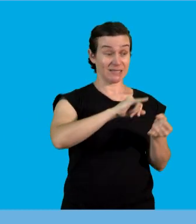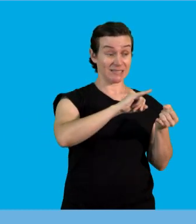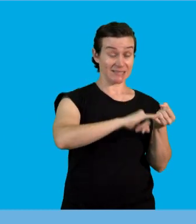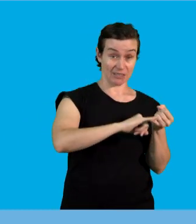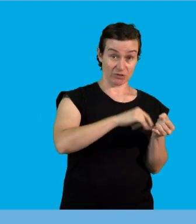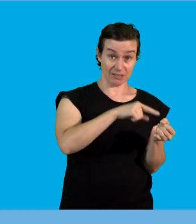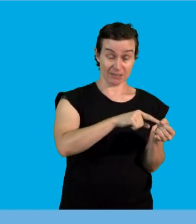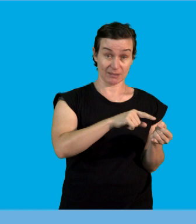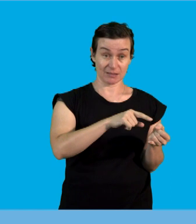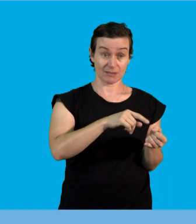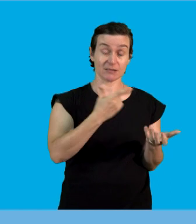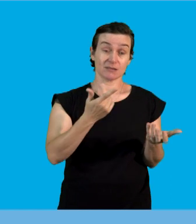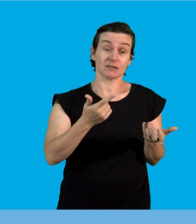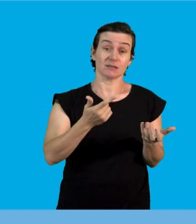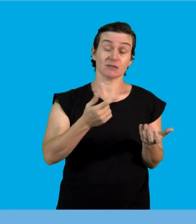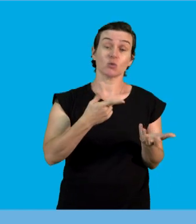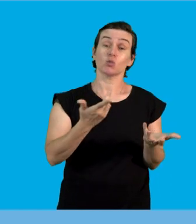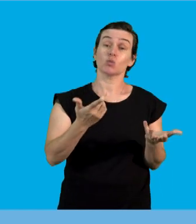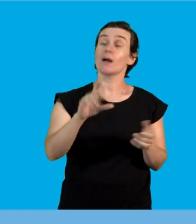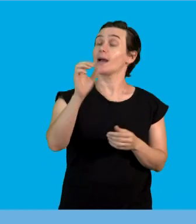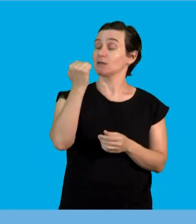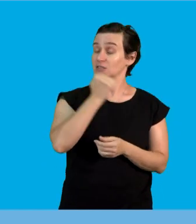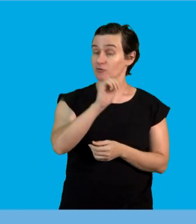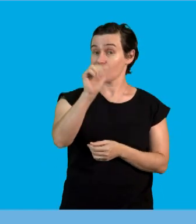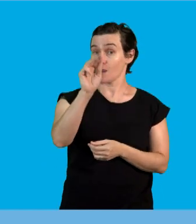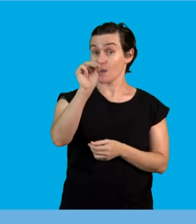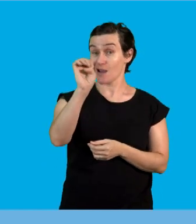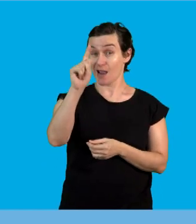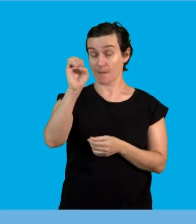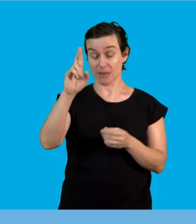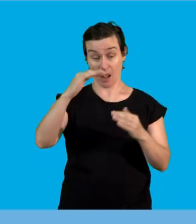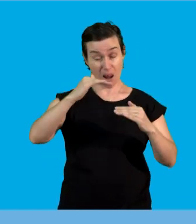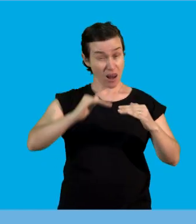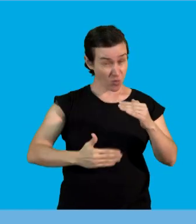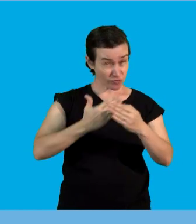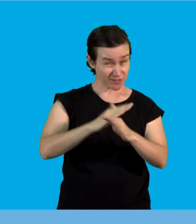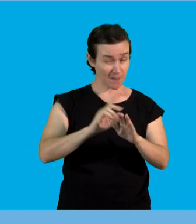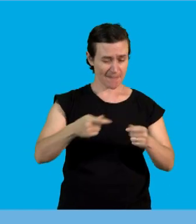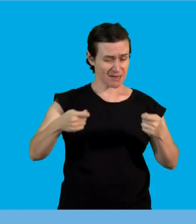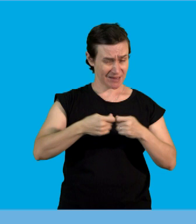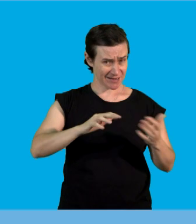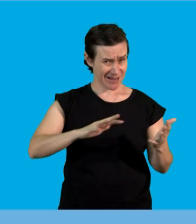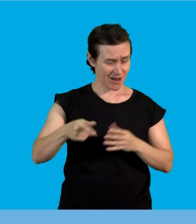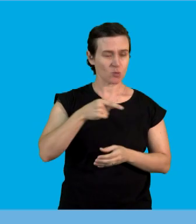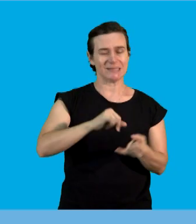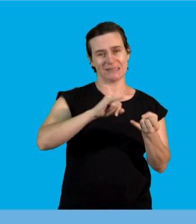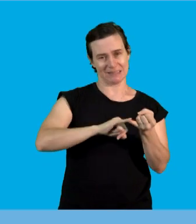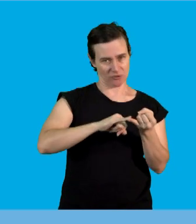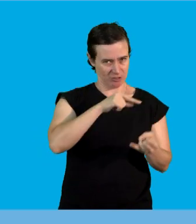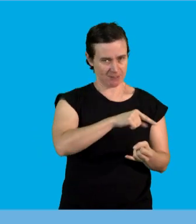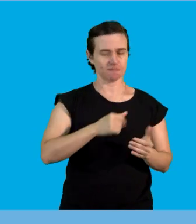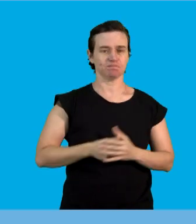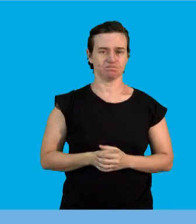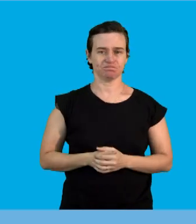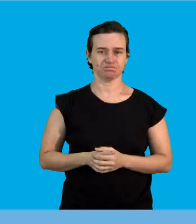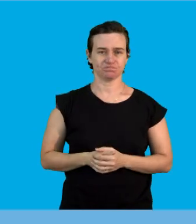a low resistance, it always needs to be connected in, an ammeter has a low resistance, it always needs to be connected in